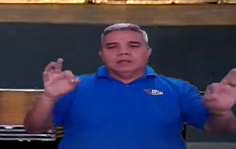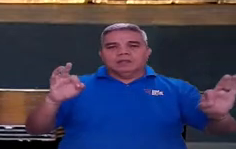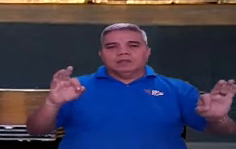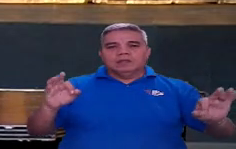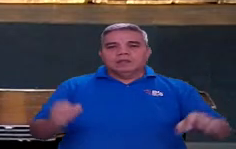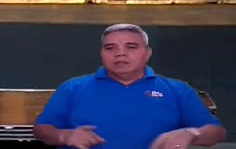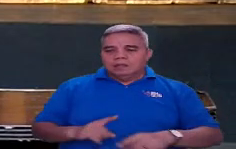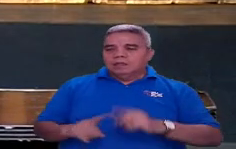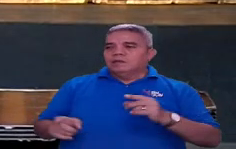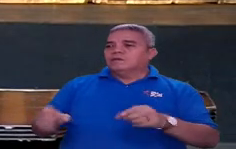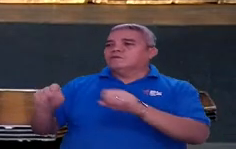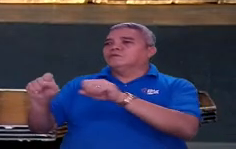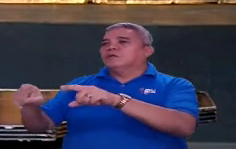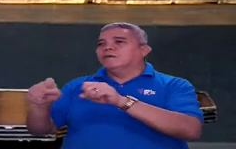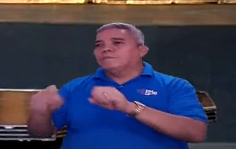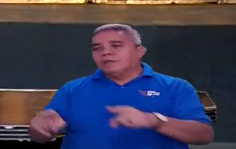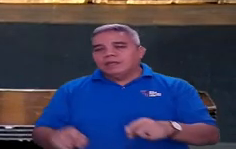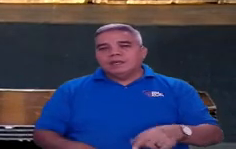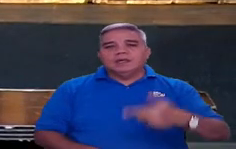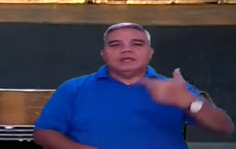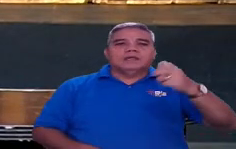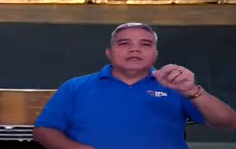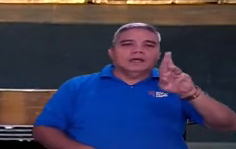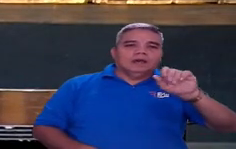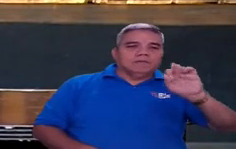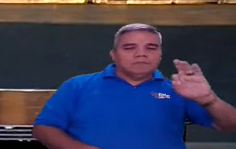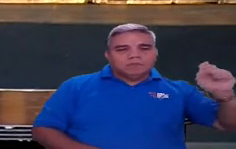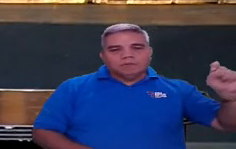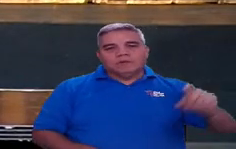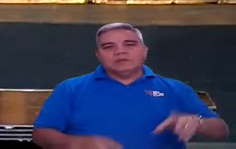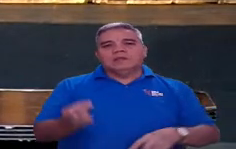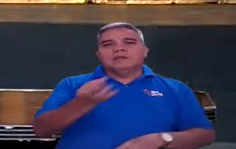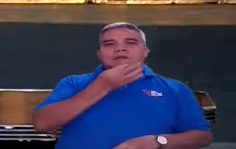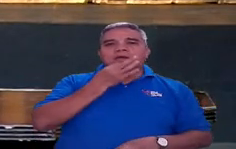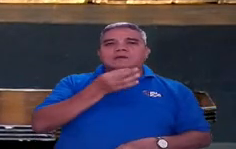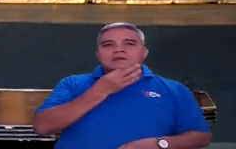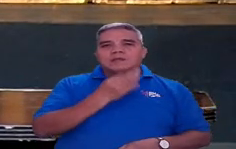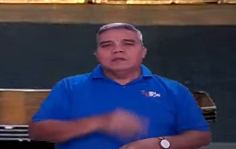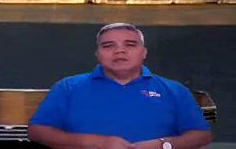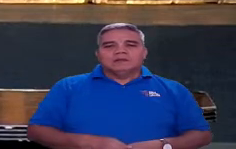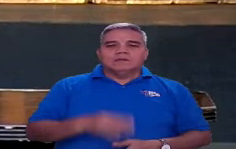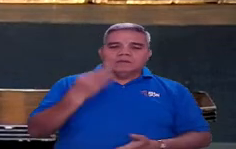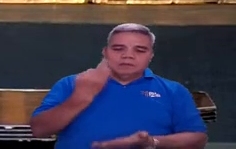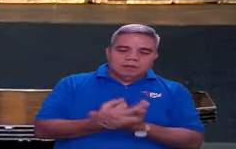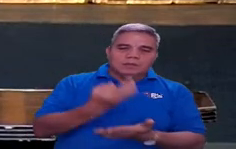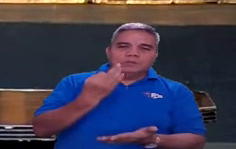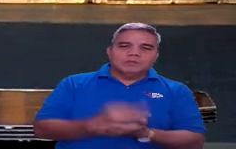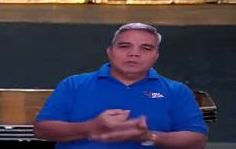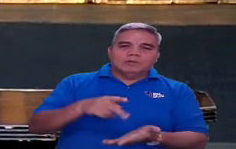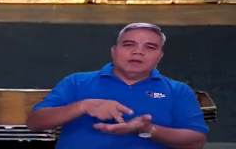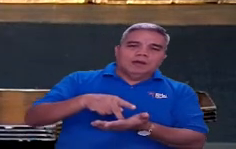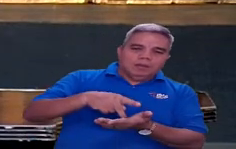Shopee, kung GrabFood, kung ano, wala, gasto kayo eh.